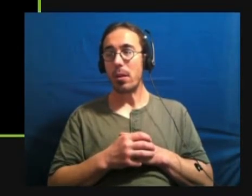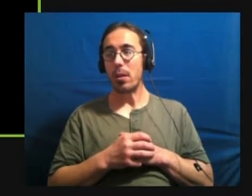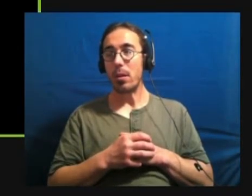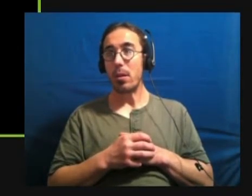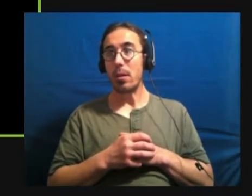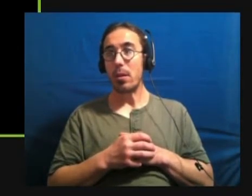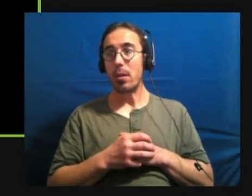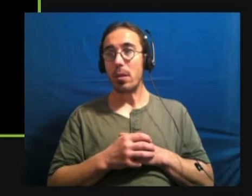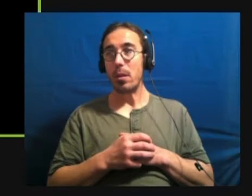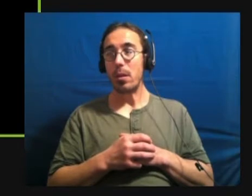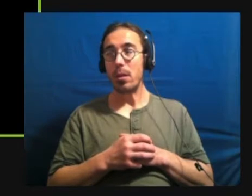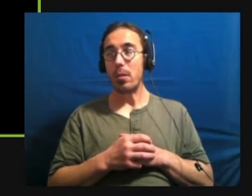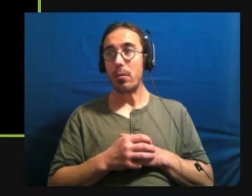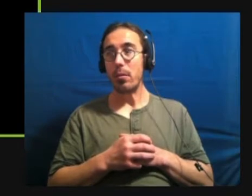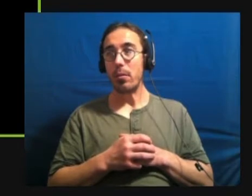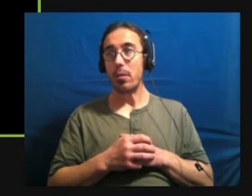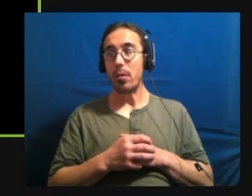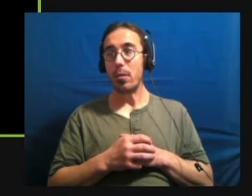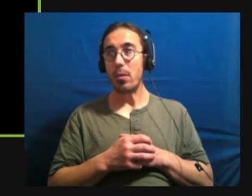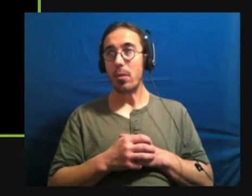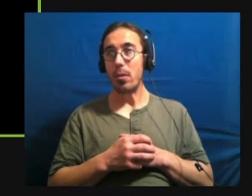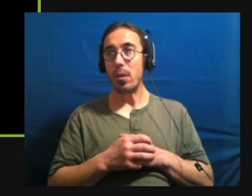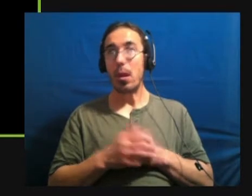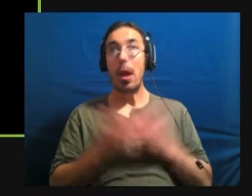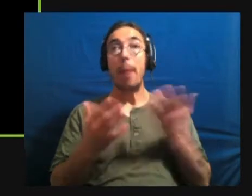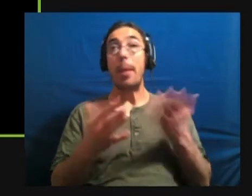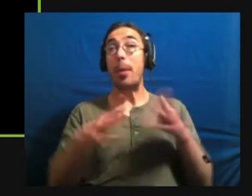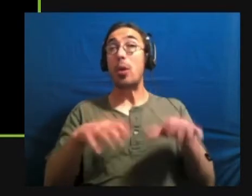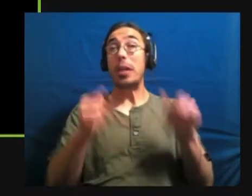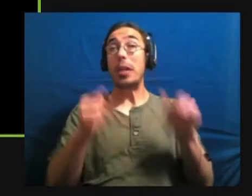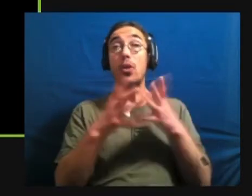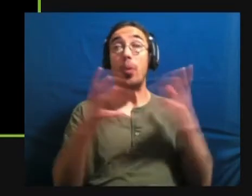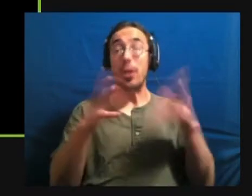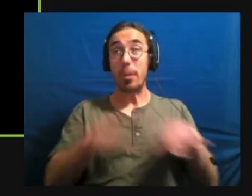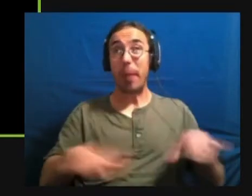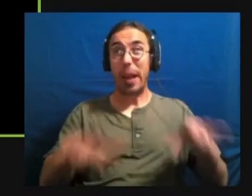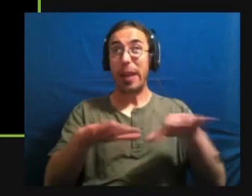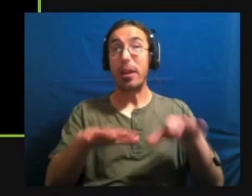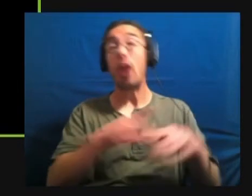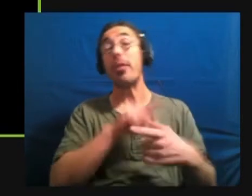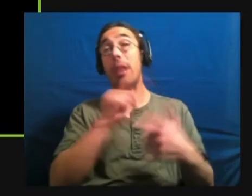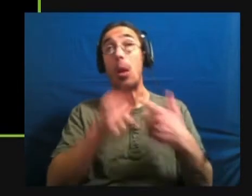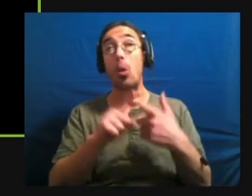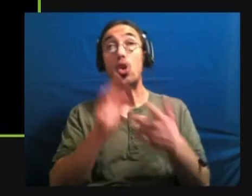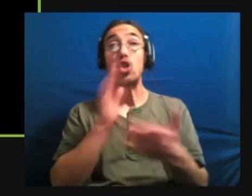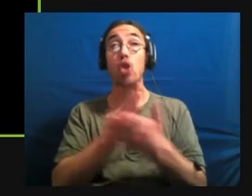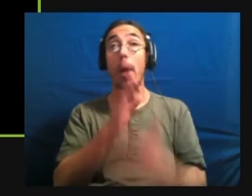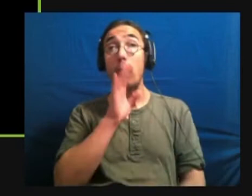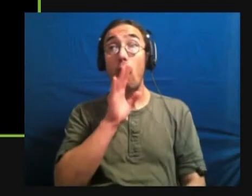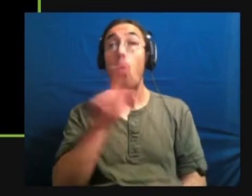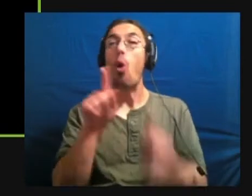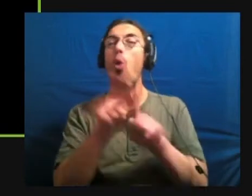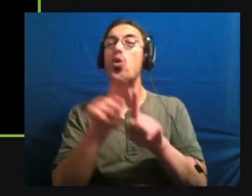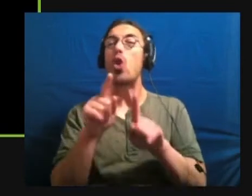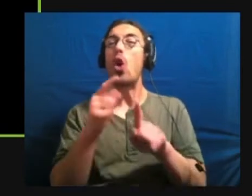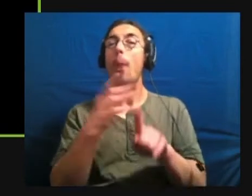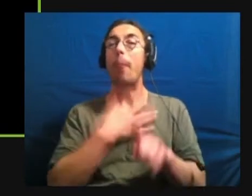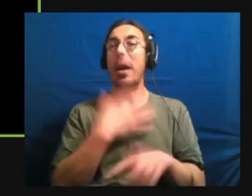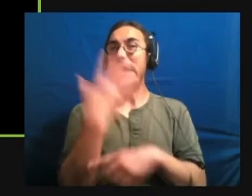just tell me to stop talking, and that will be okay. So also, I don't have my camera on